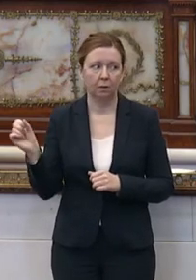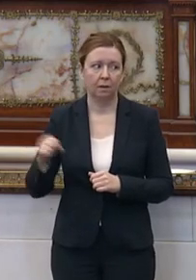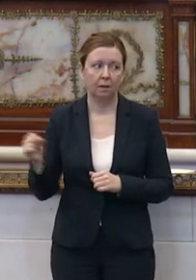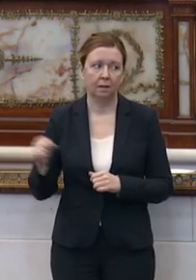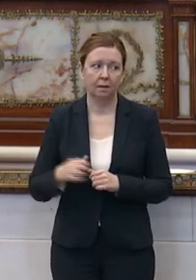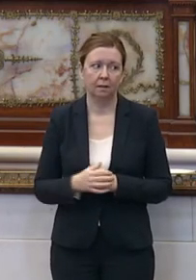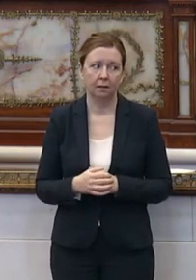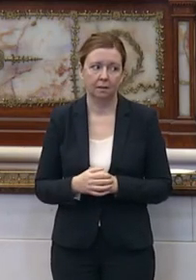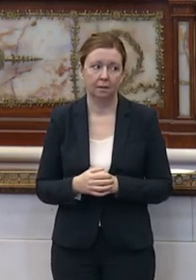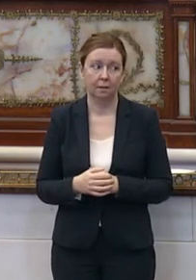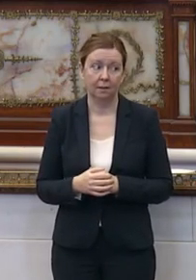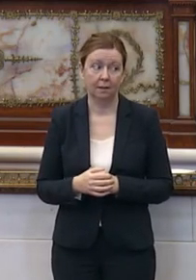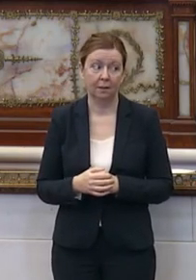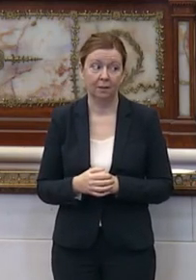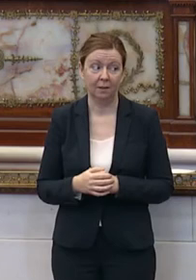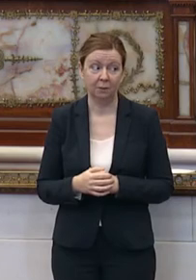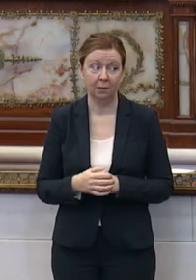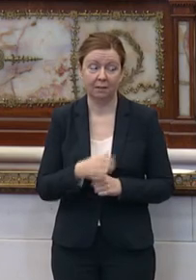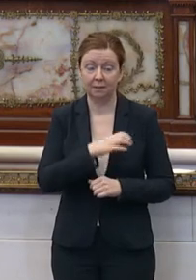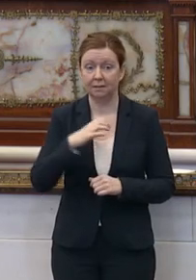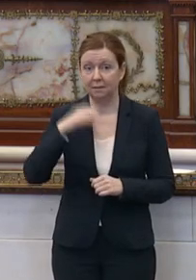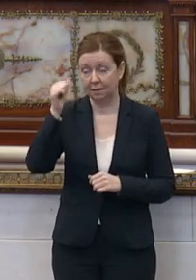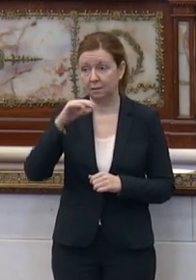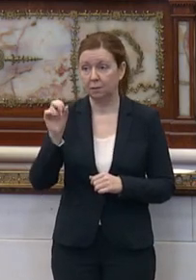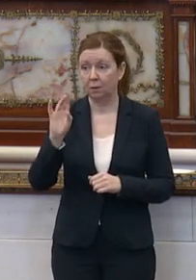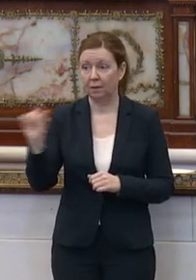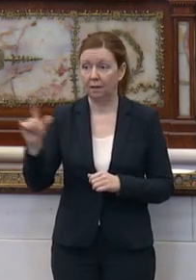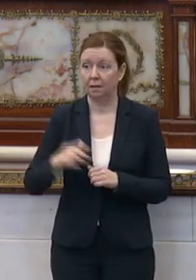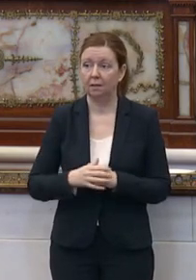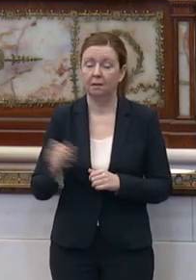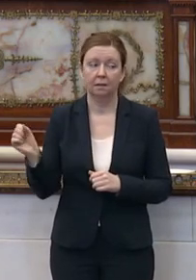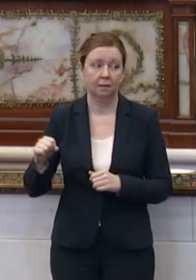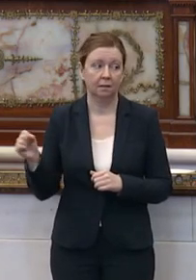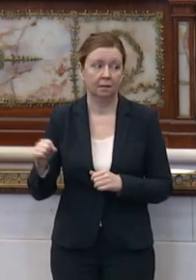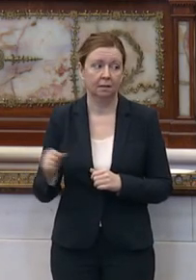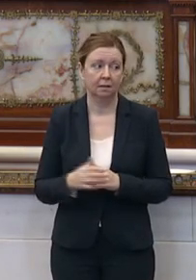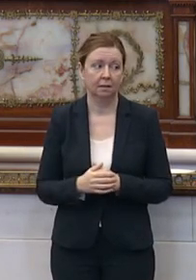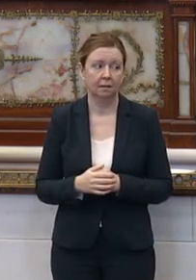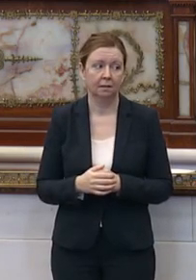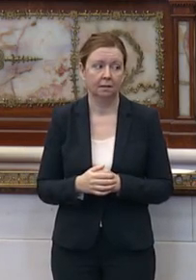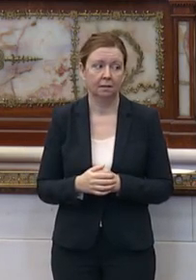Aye. Councilman O'Neill? Aye.